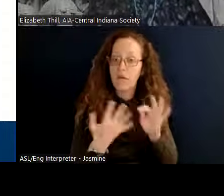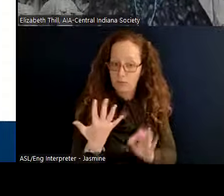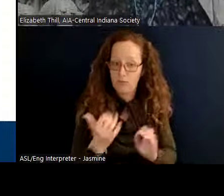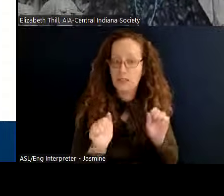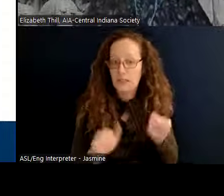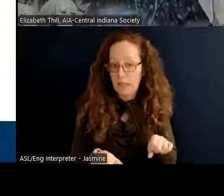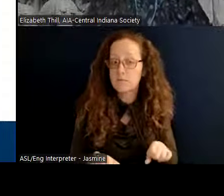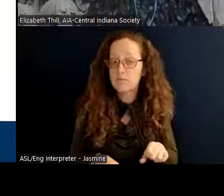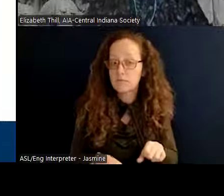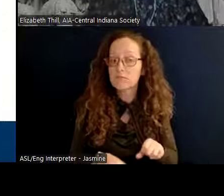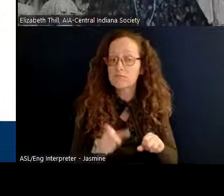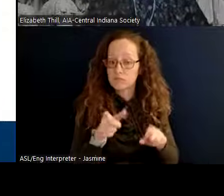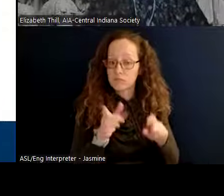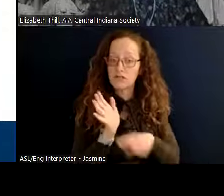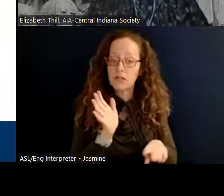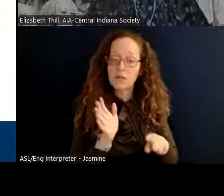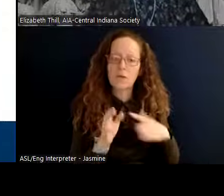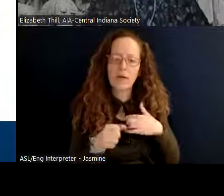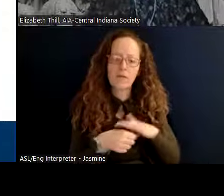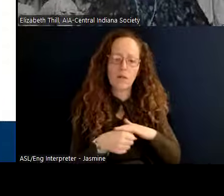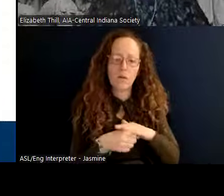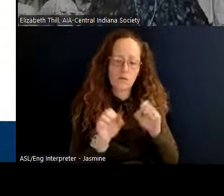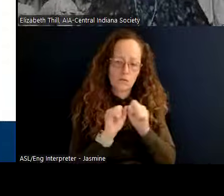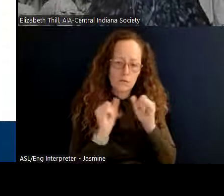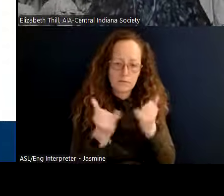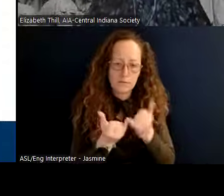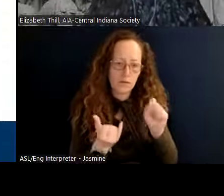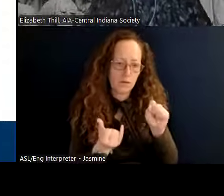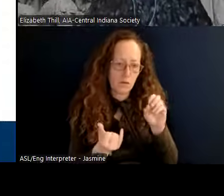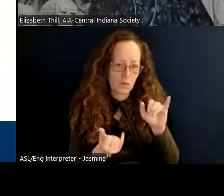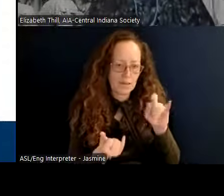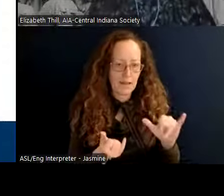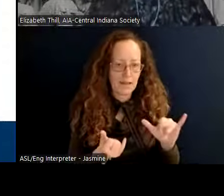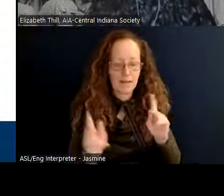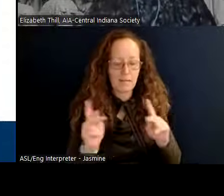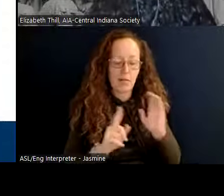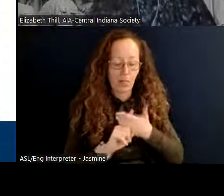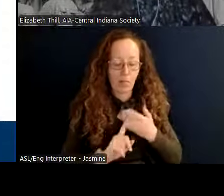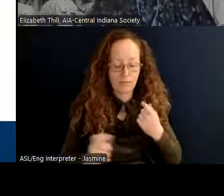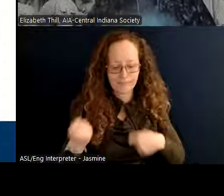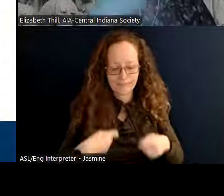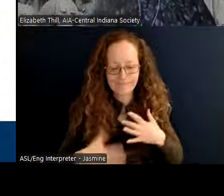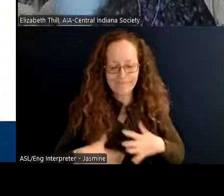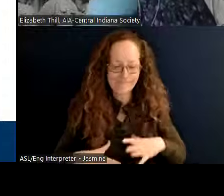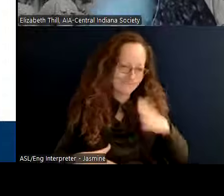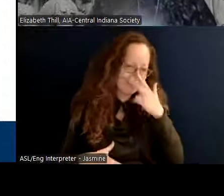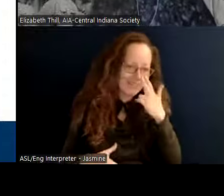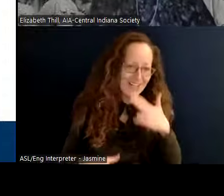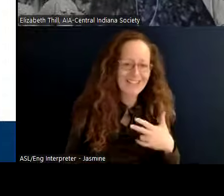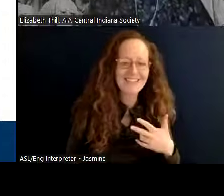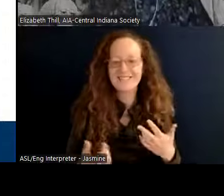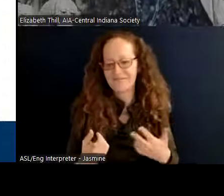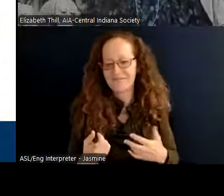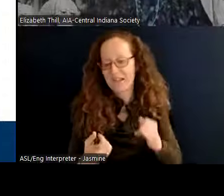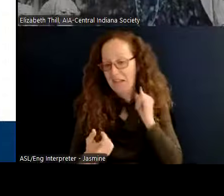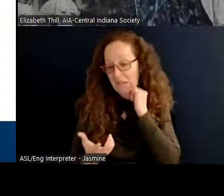out. We have local societies where people get dressed up in funny clothes. So you're more than welcome to